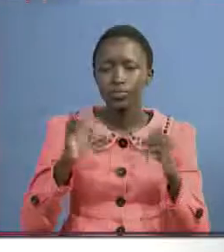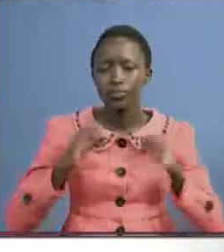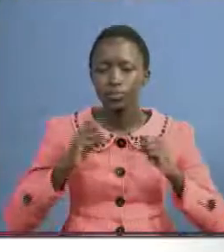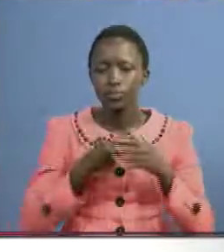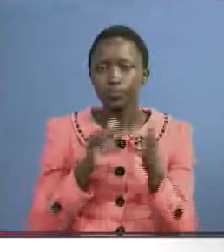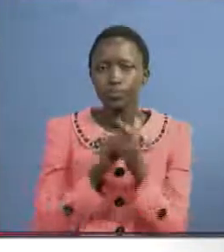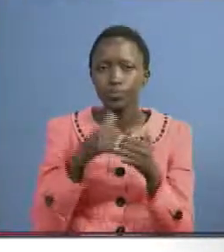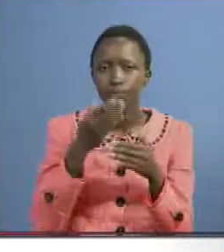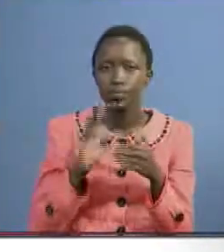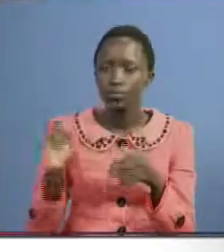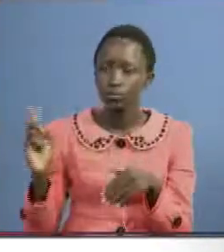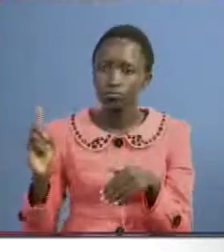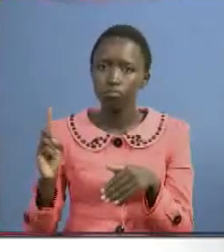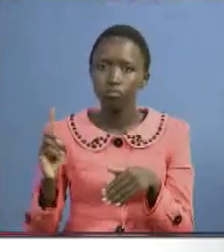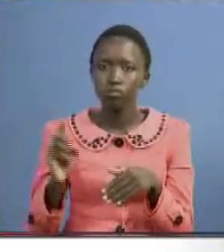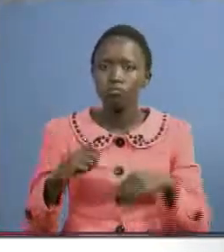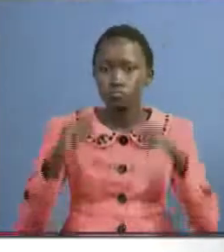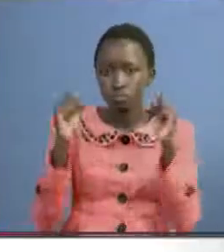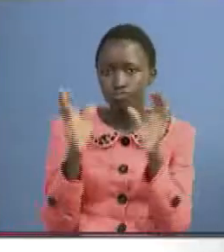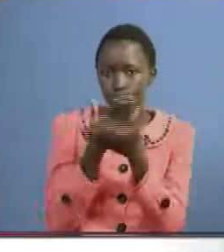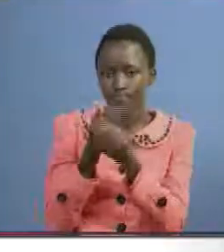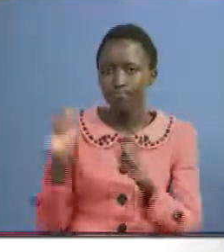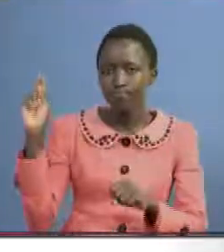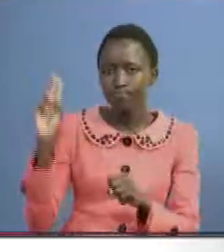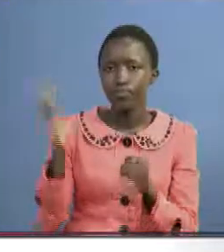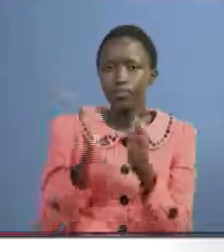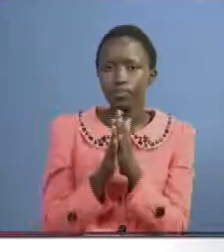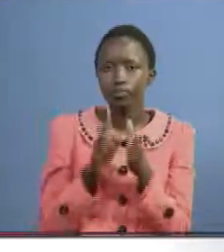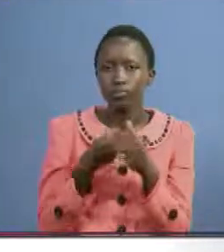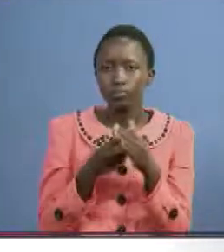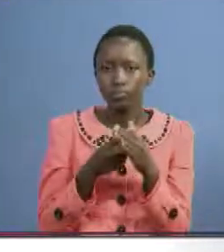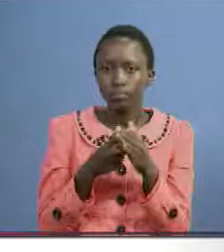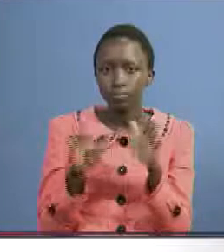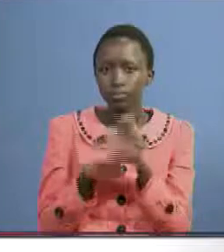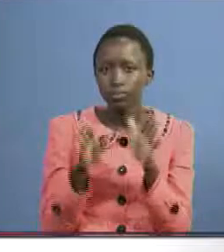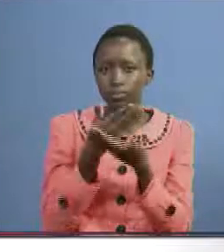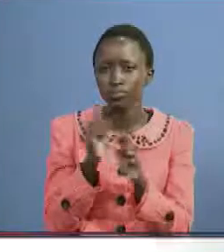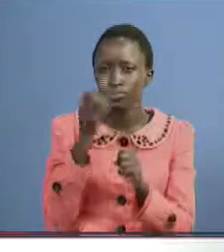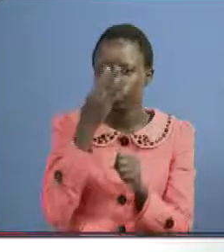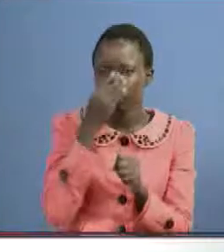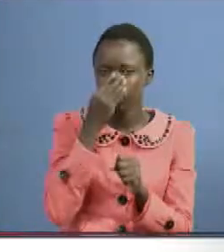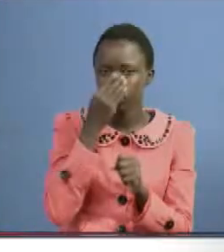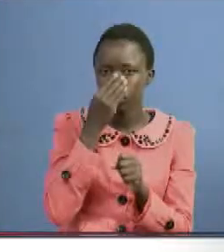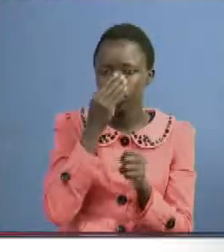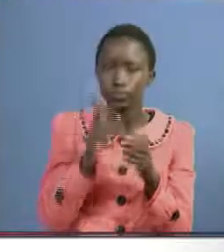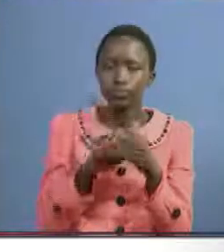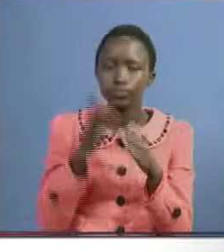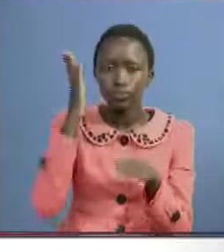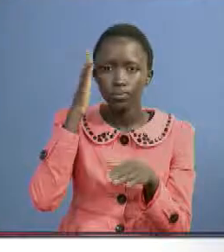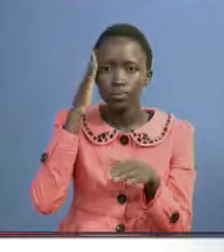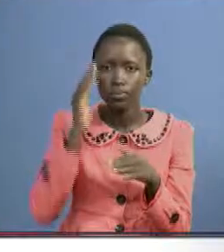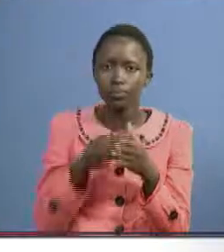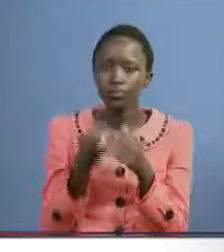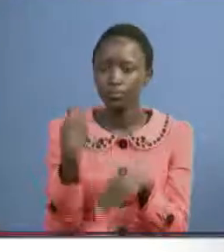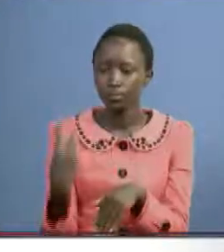The cabinet, which was chaired by President Uhuru Kenyatta and attended by Deputy President William Ruto, will establish a